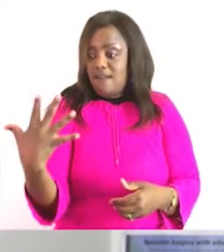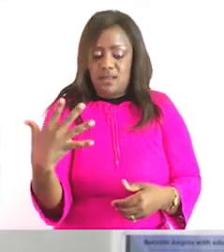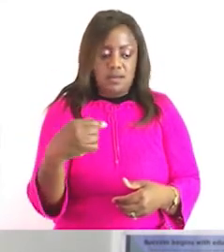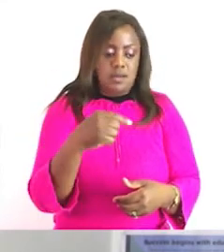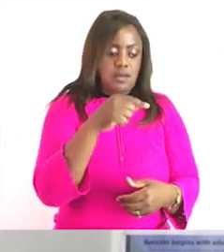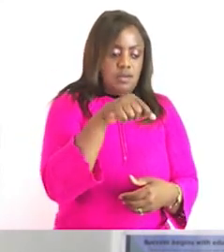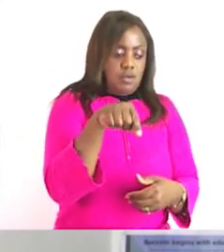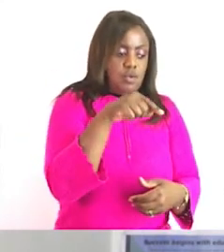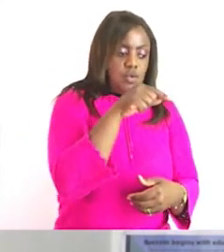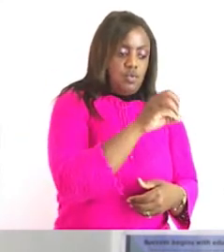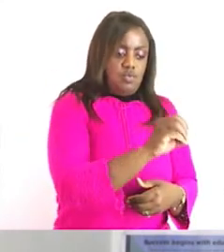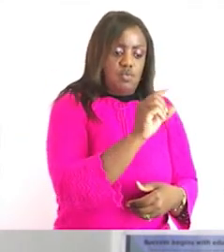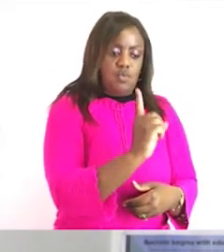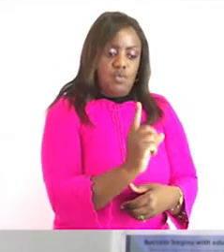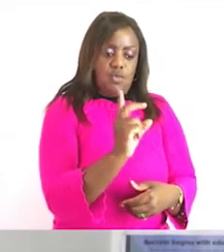to rate